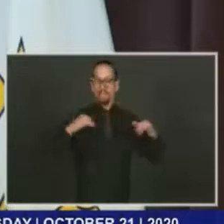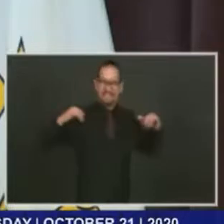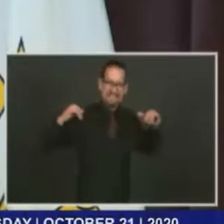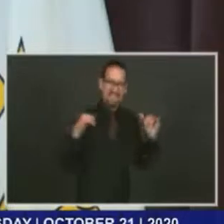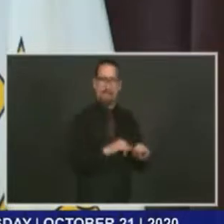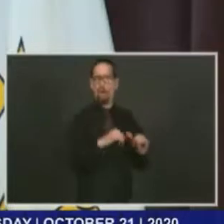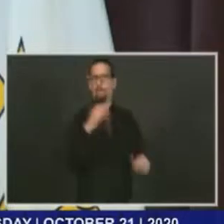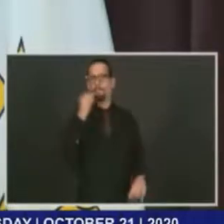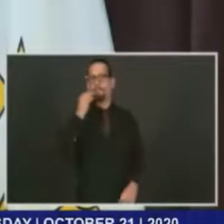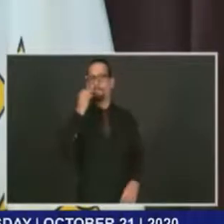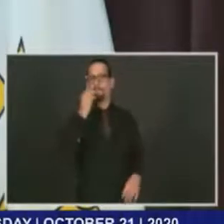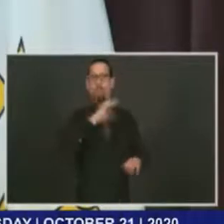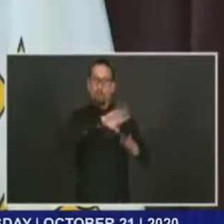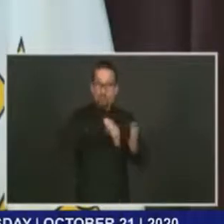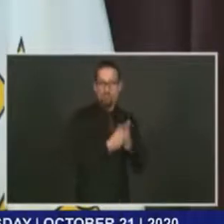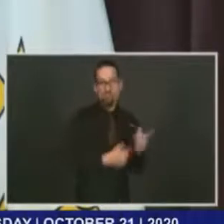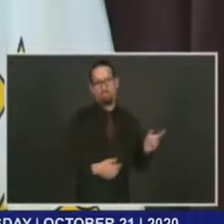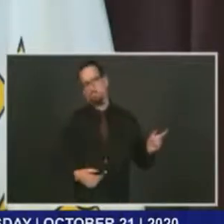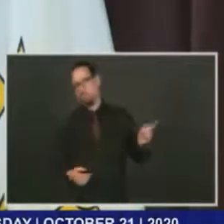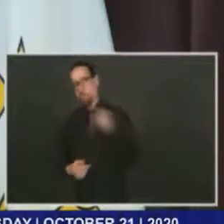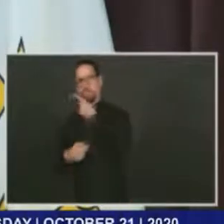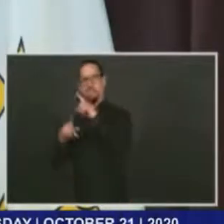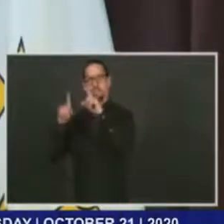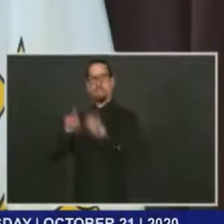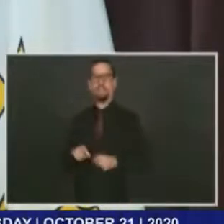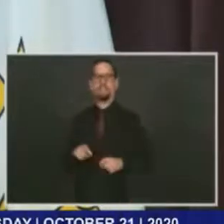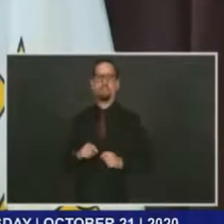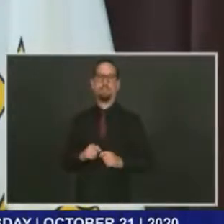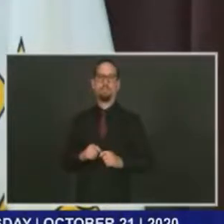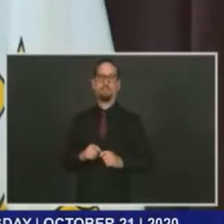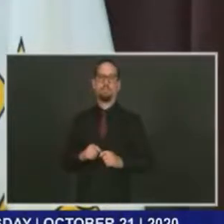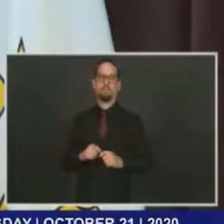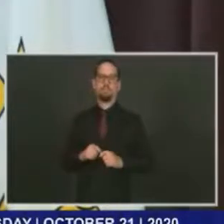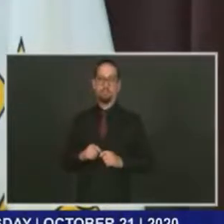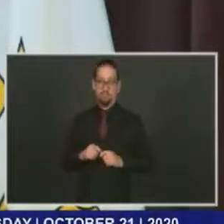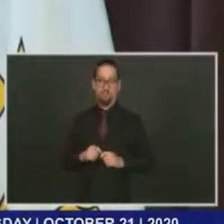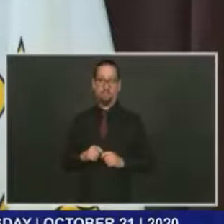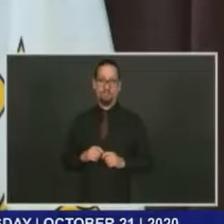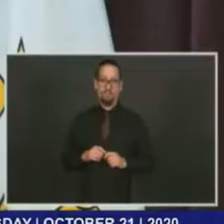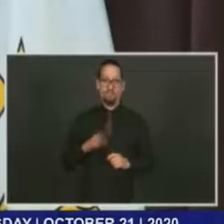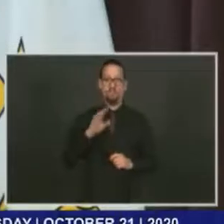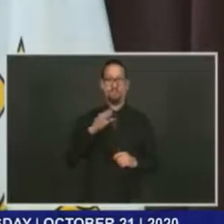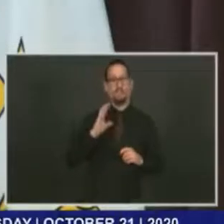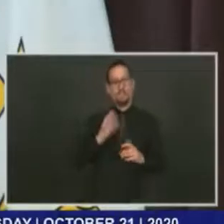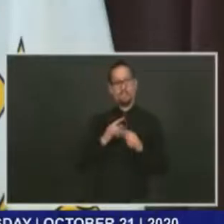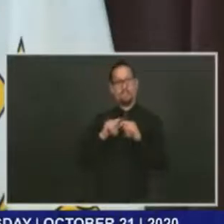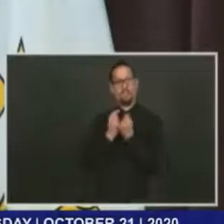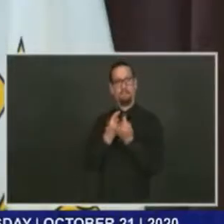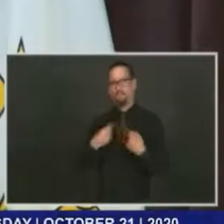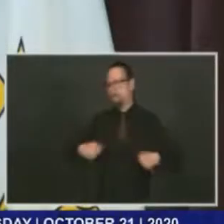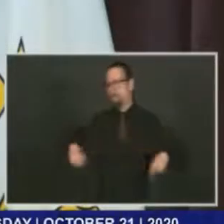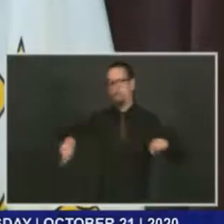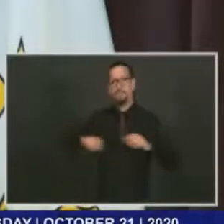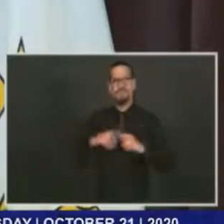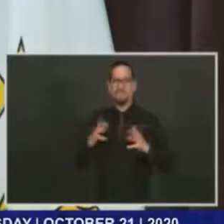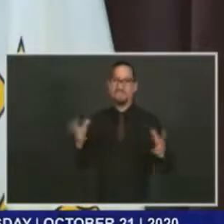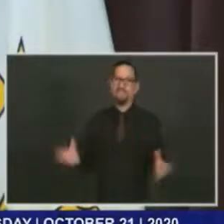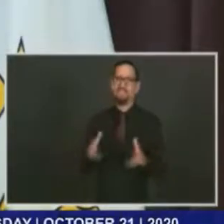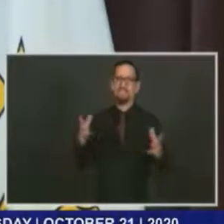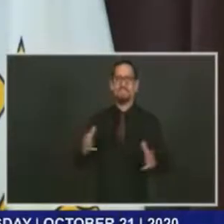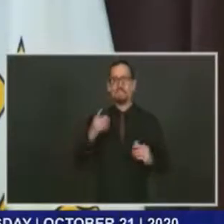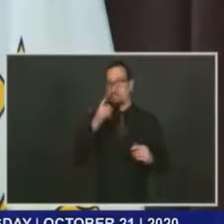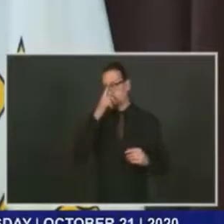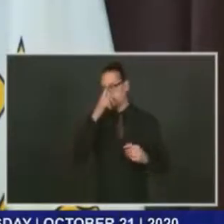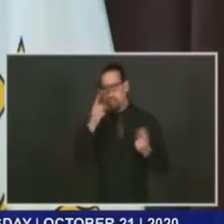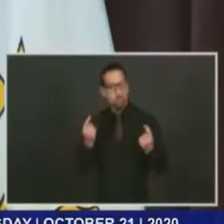occur. These are things that as our team reaches out to inform individuals, they already have